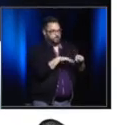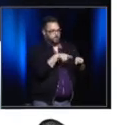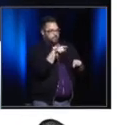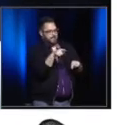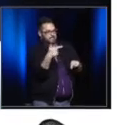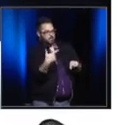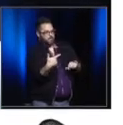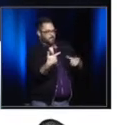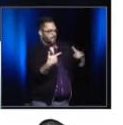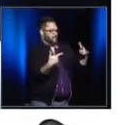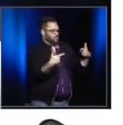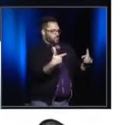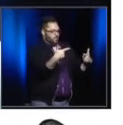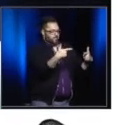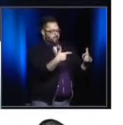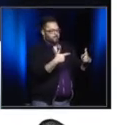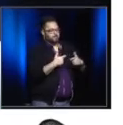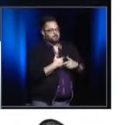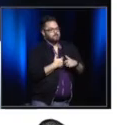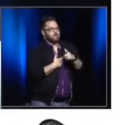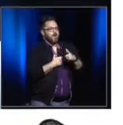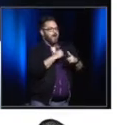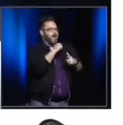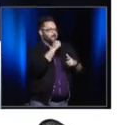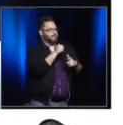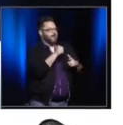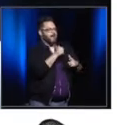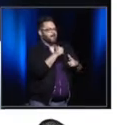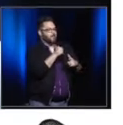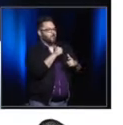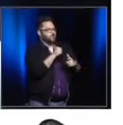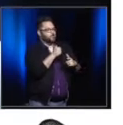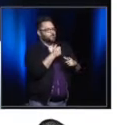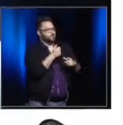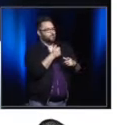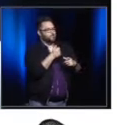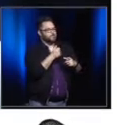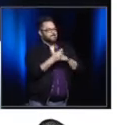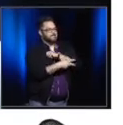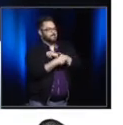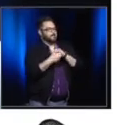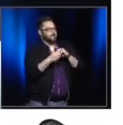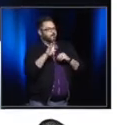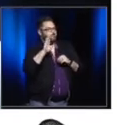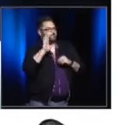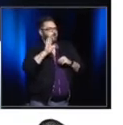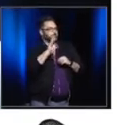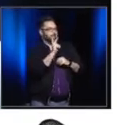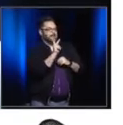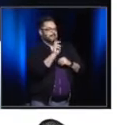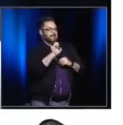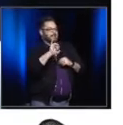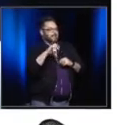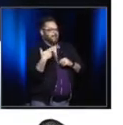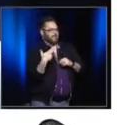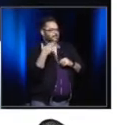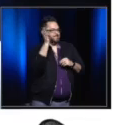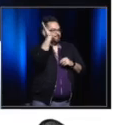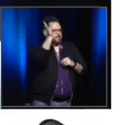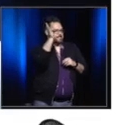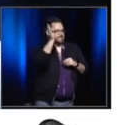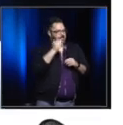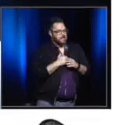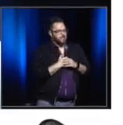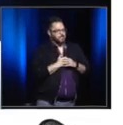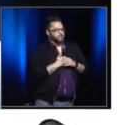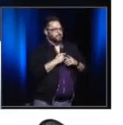interesting patterns emerging, and I'm not going to steal the thunder from Keith Hernandez, and he's going to be talking about this on Thursday, so go along. Unlike Debbie, Keith